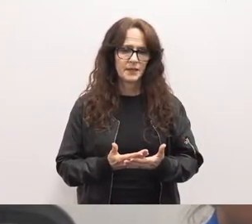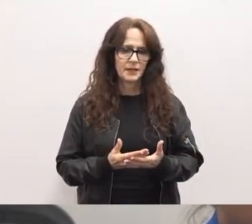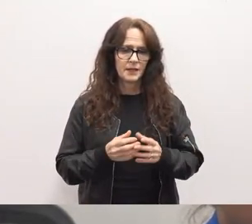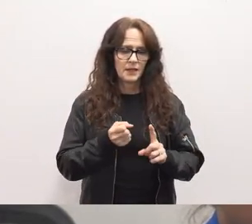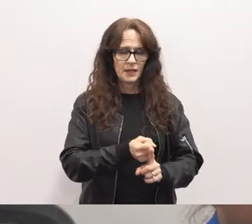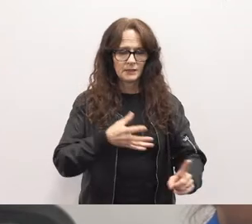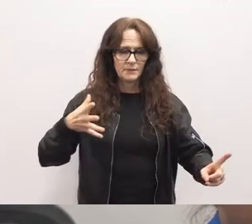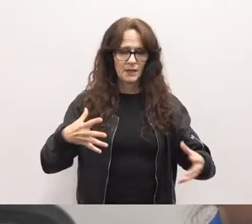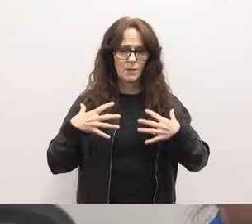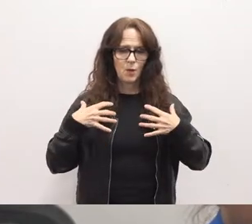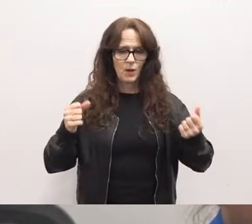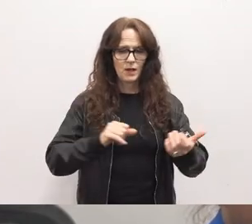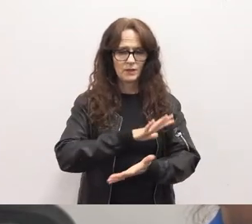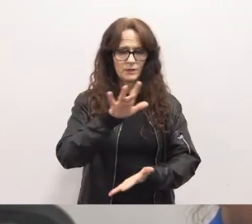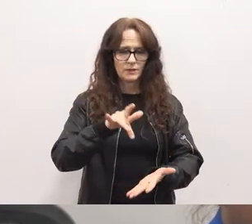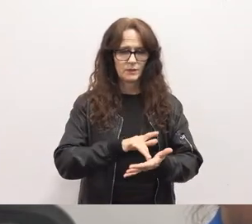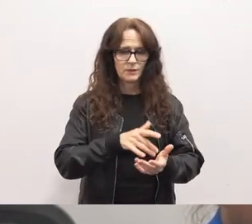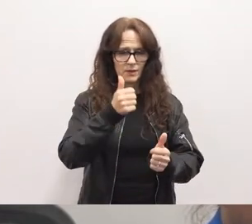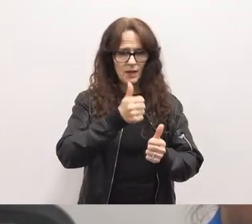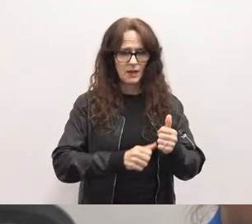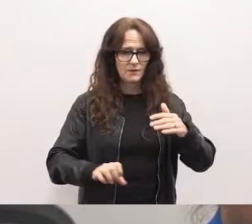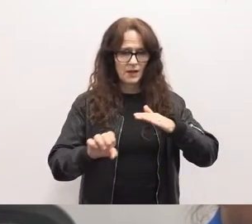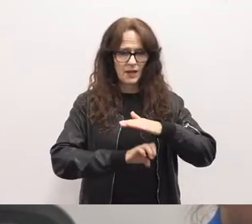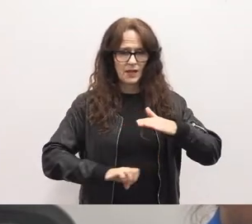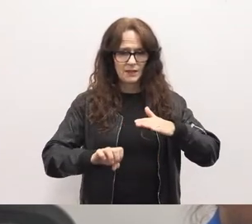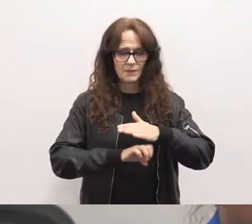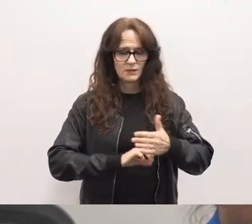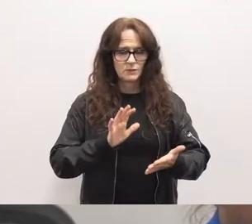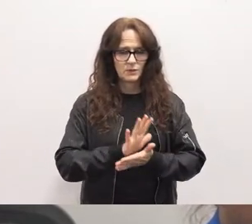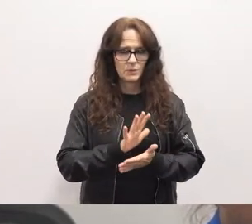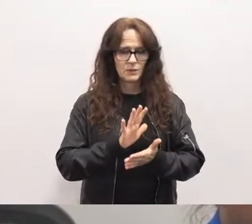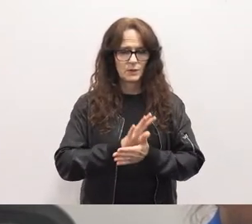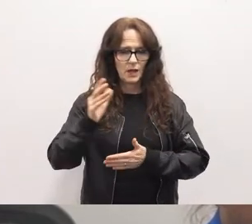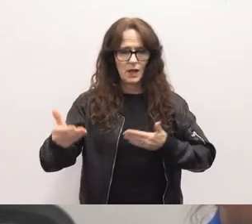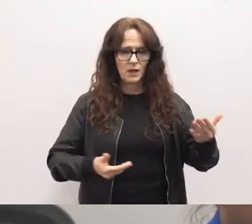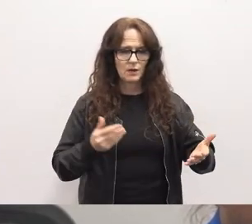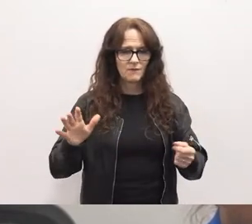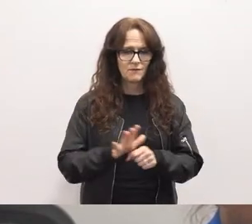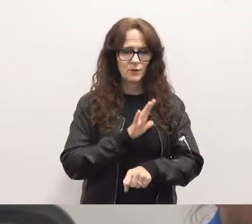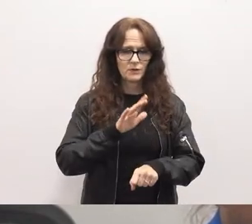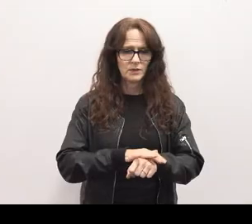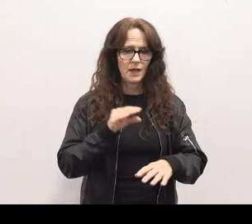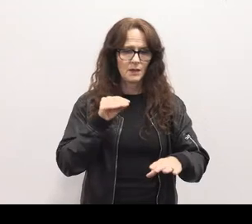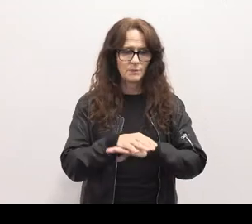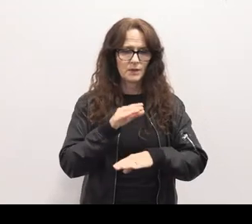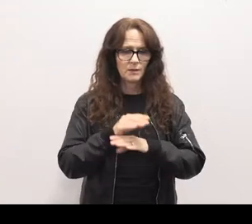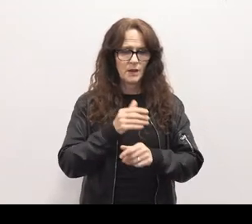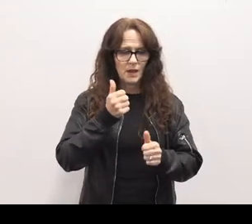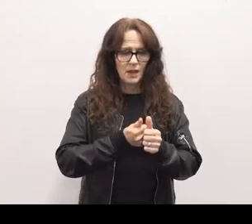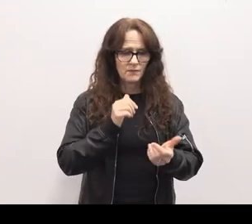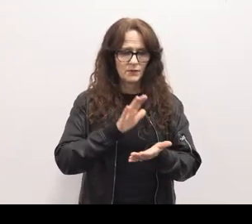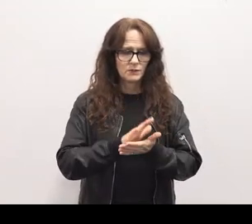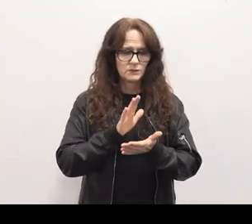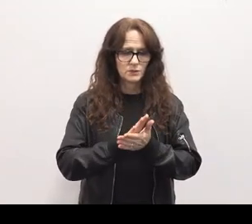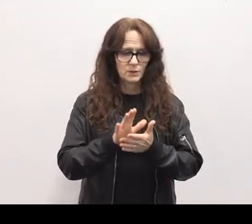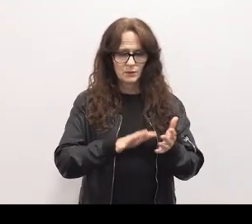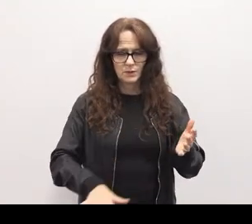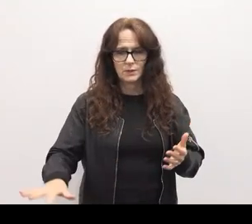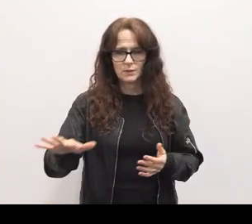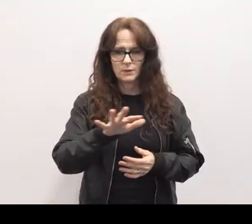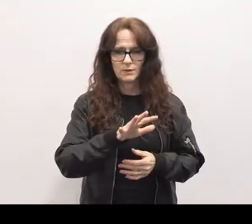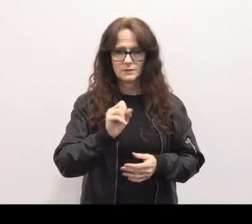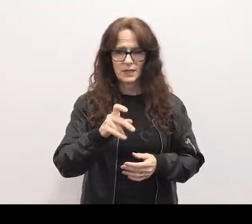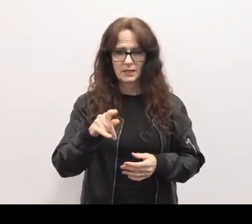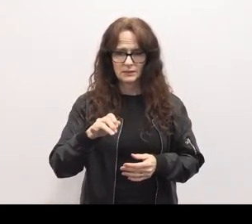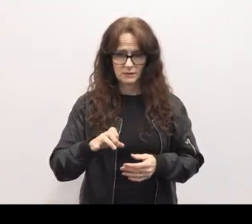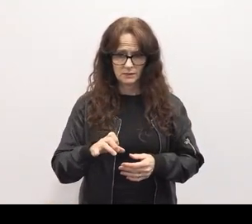Expand wellness centers to every elementary school in LBUSD and hire full-time counselors at every school site. Also, I'm